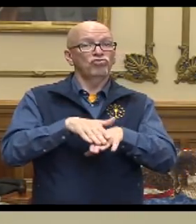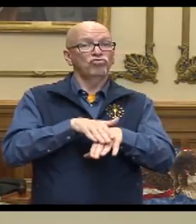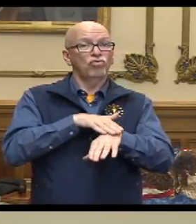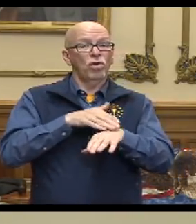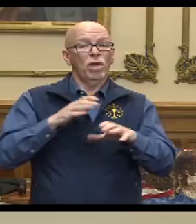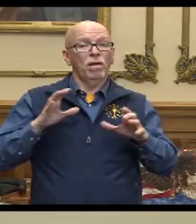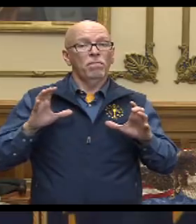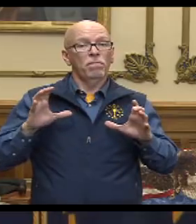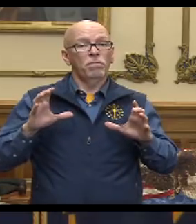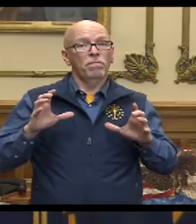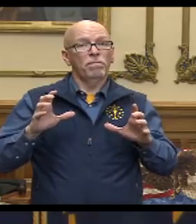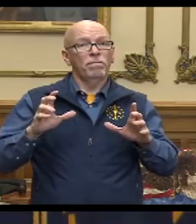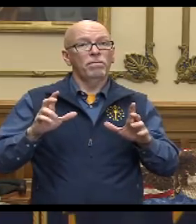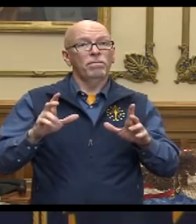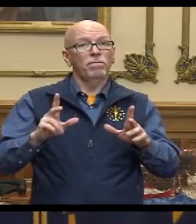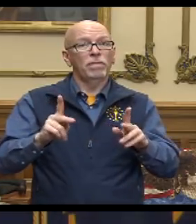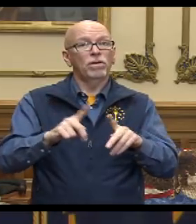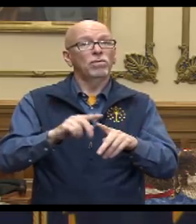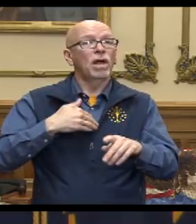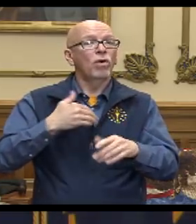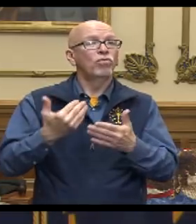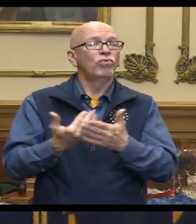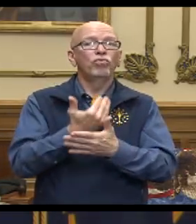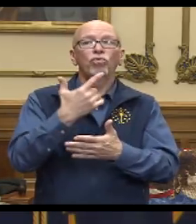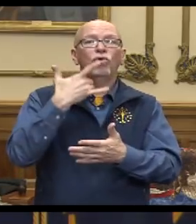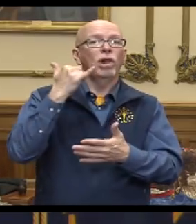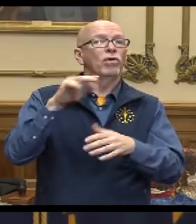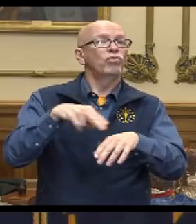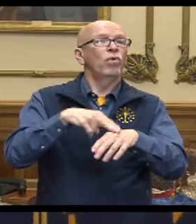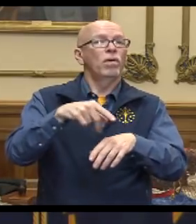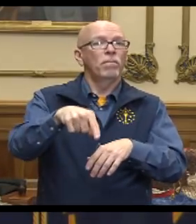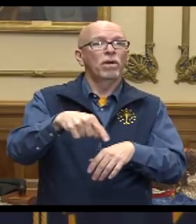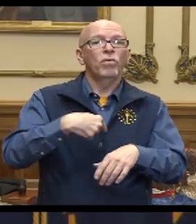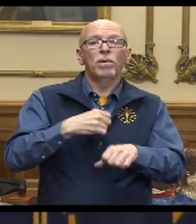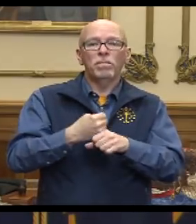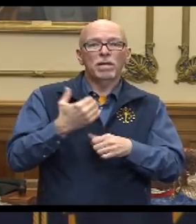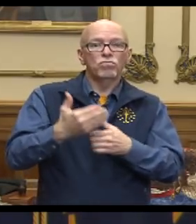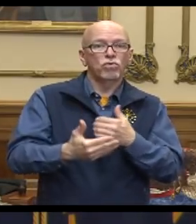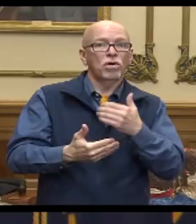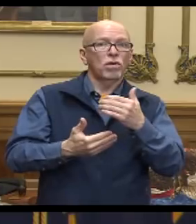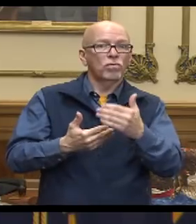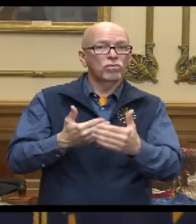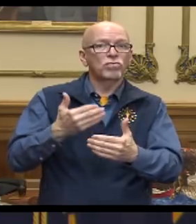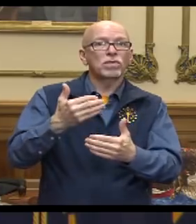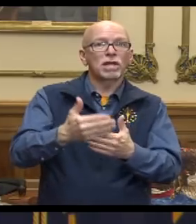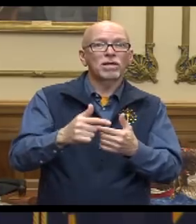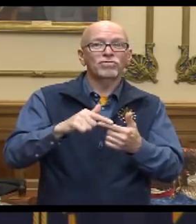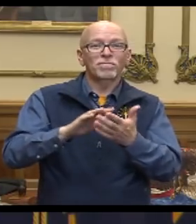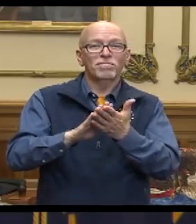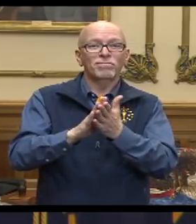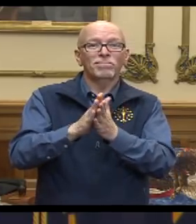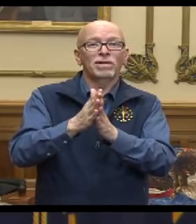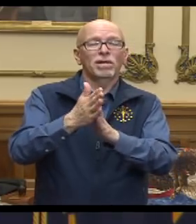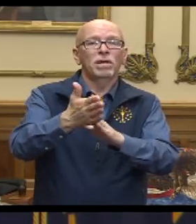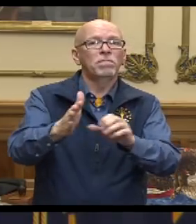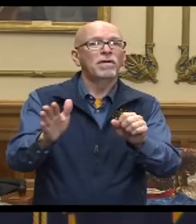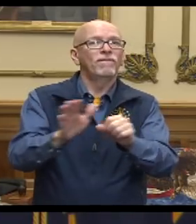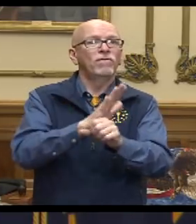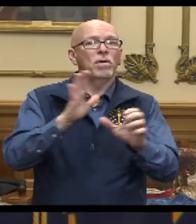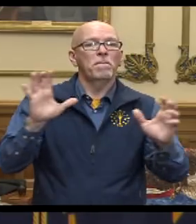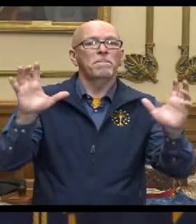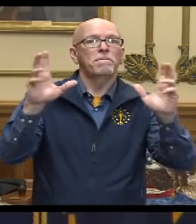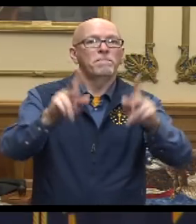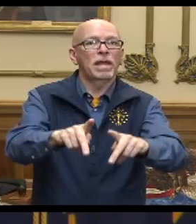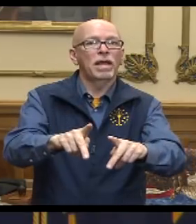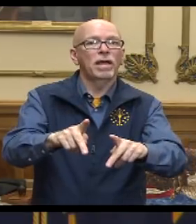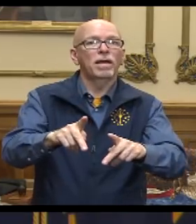return to that new normal, making progress towards being fully back on track